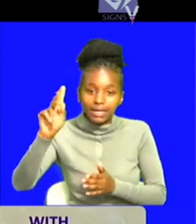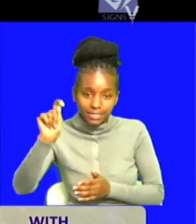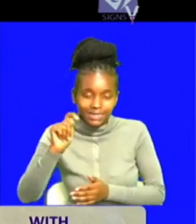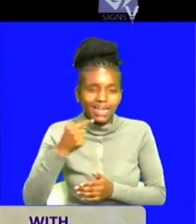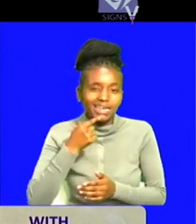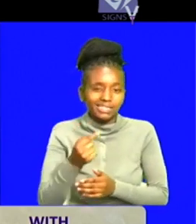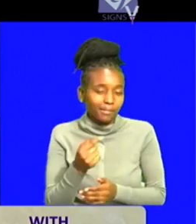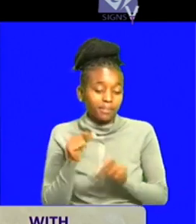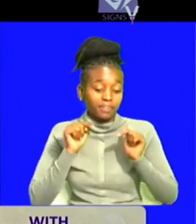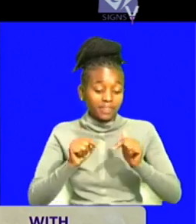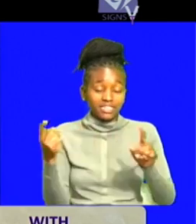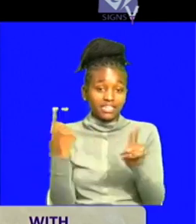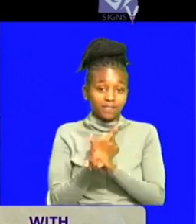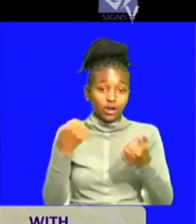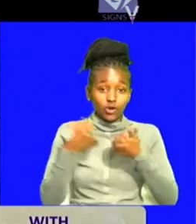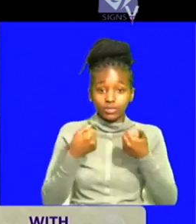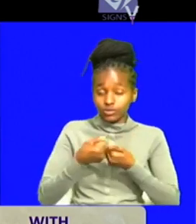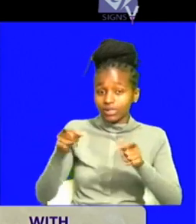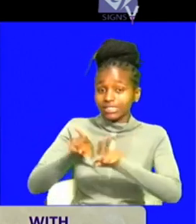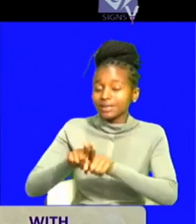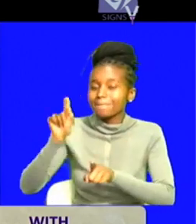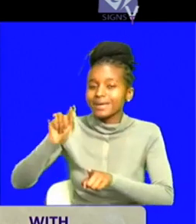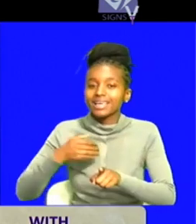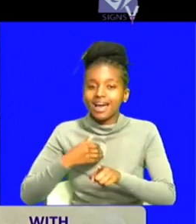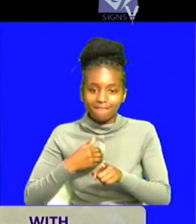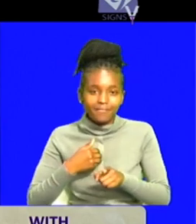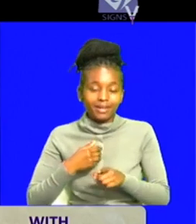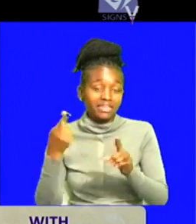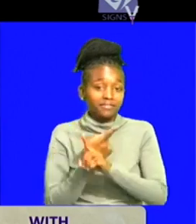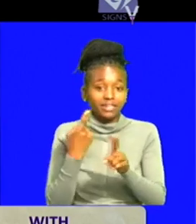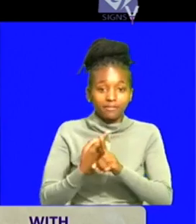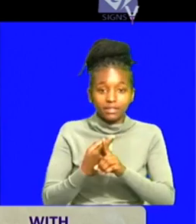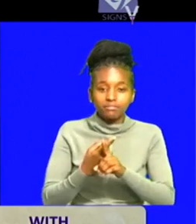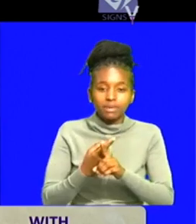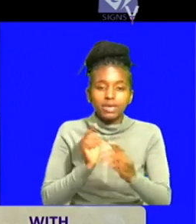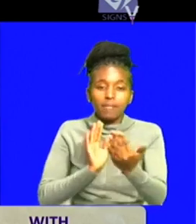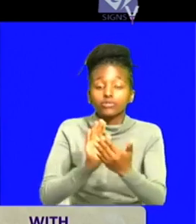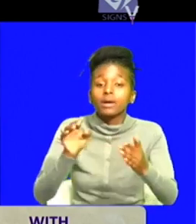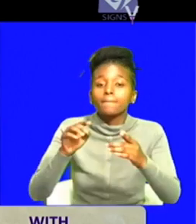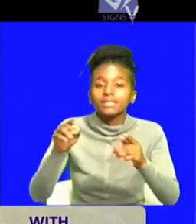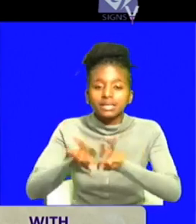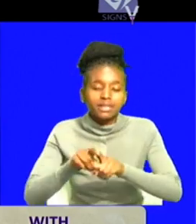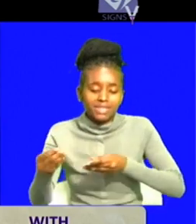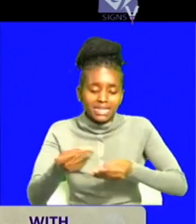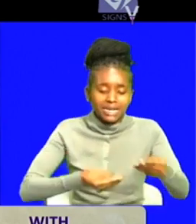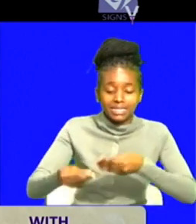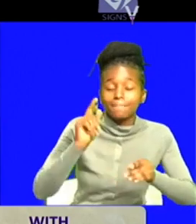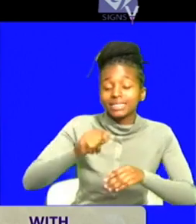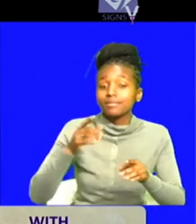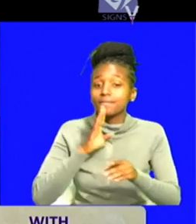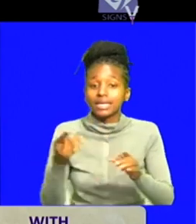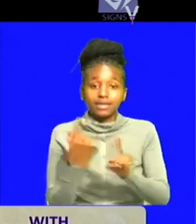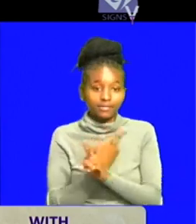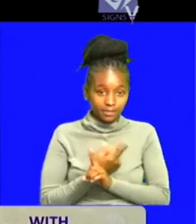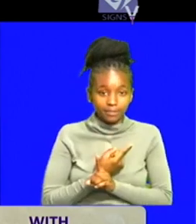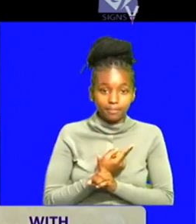this is a different game, needs a different style of, you know, approach and tactic-wise, and, you know, how they're going to, you know, generally approach the